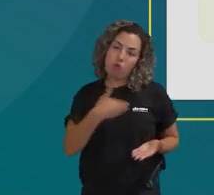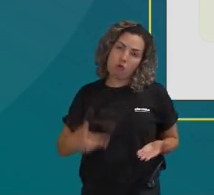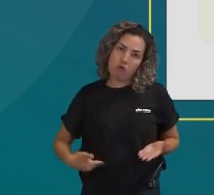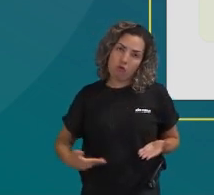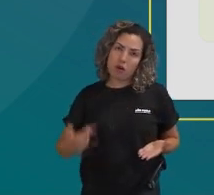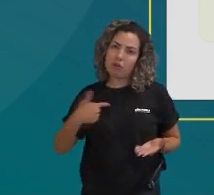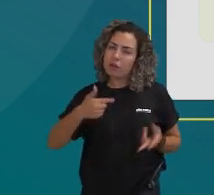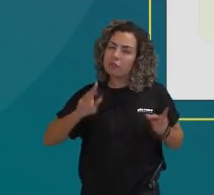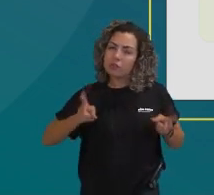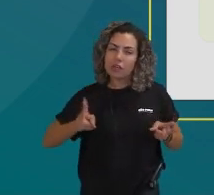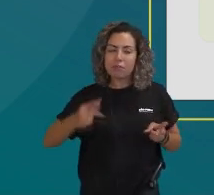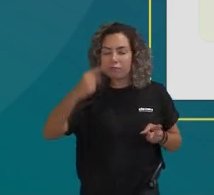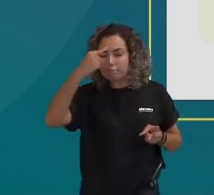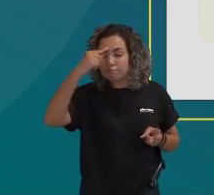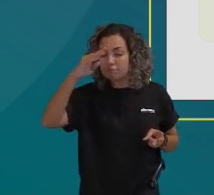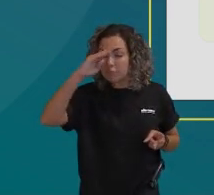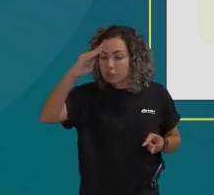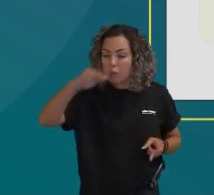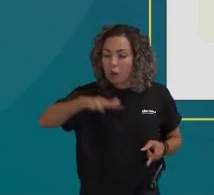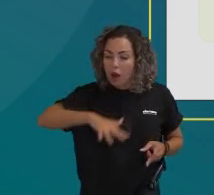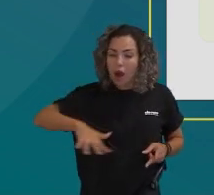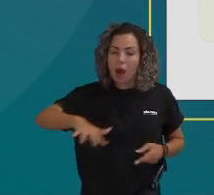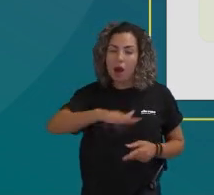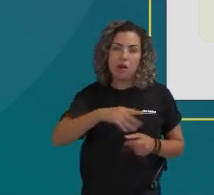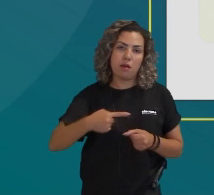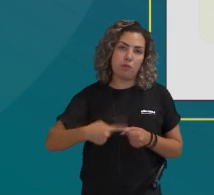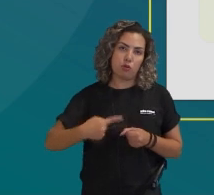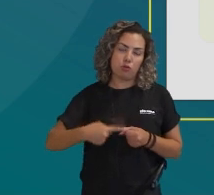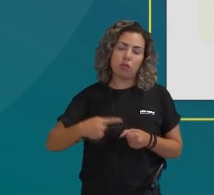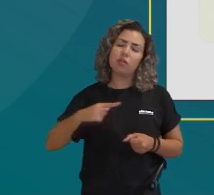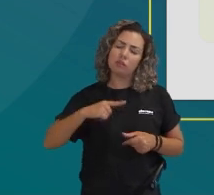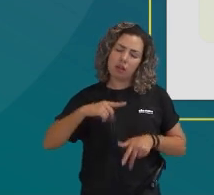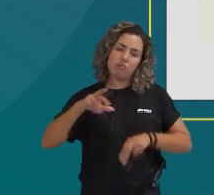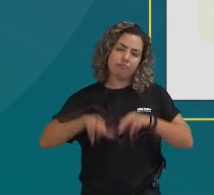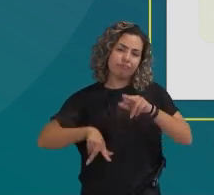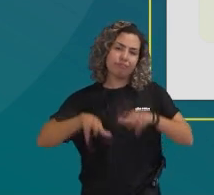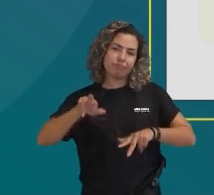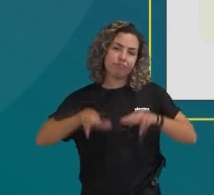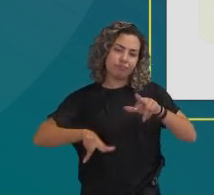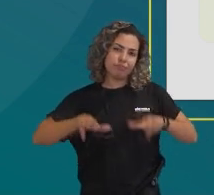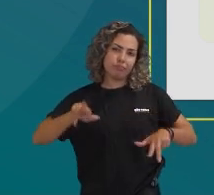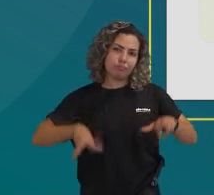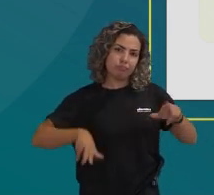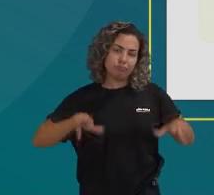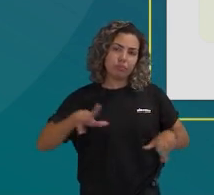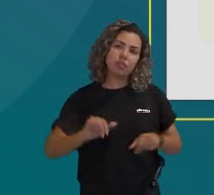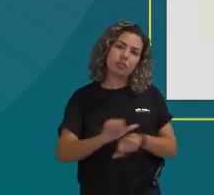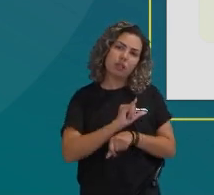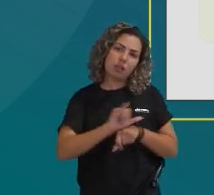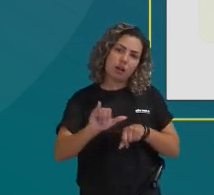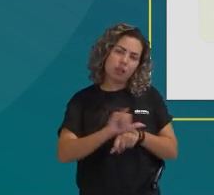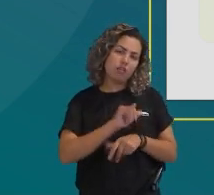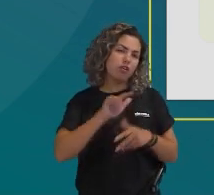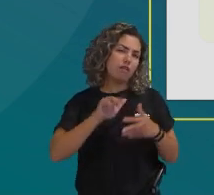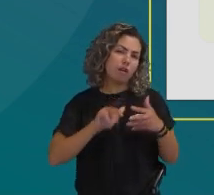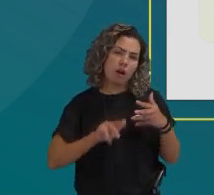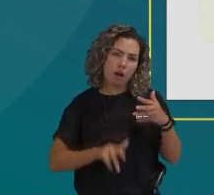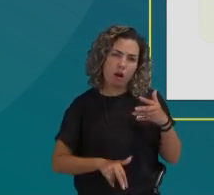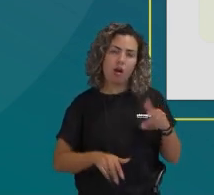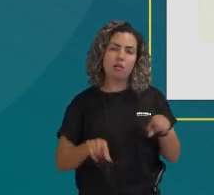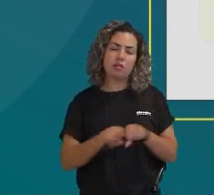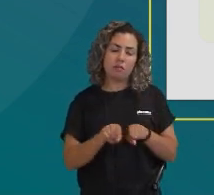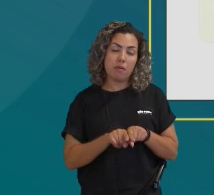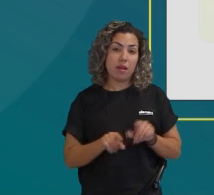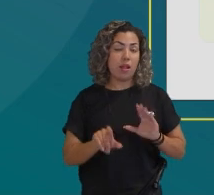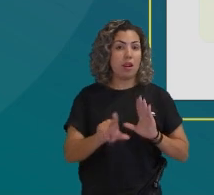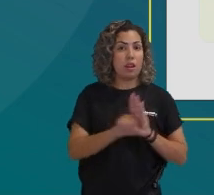metro. We also have a variety of sort of strategies and policies that helps with the sustainability.